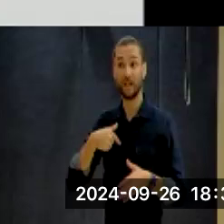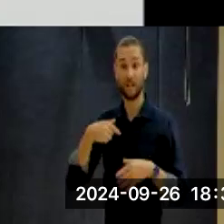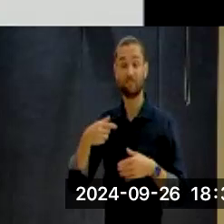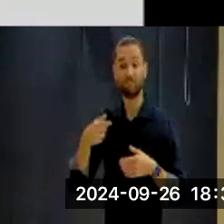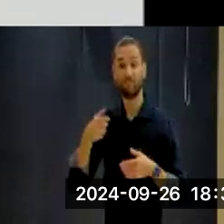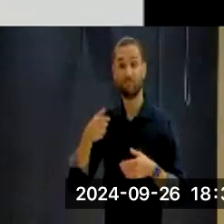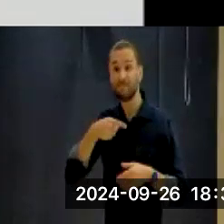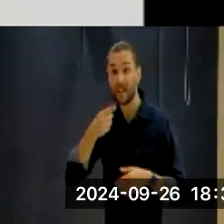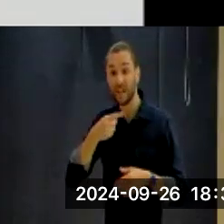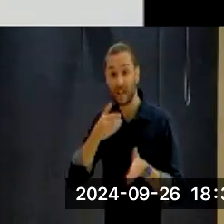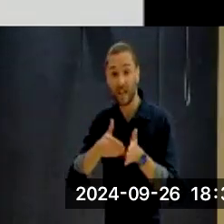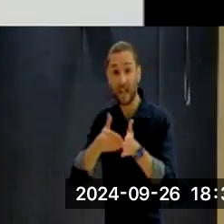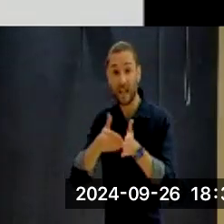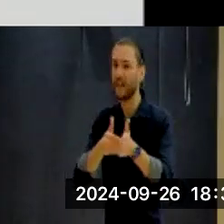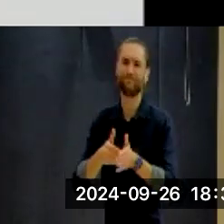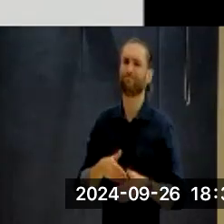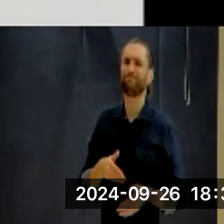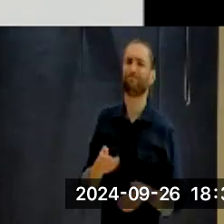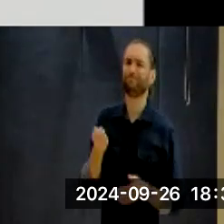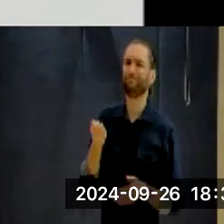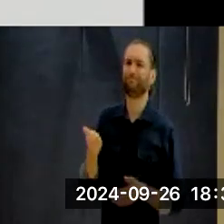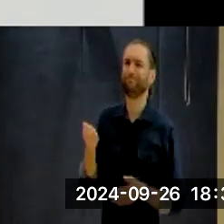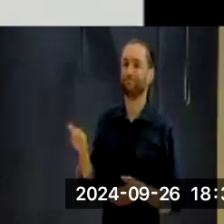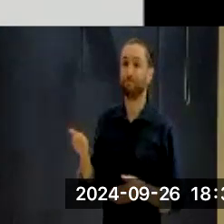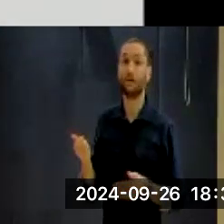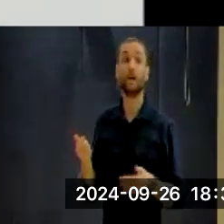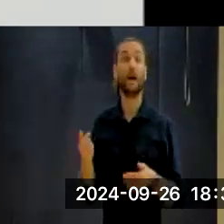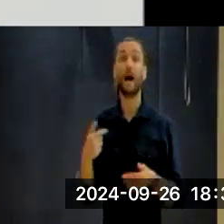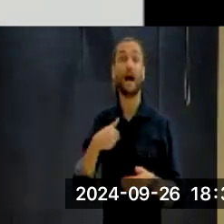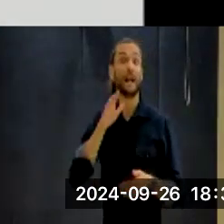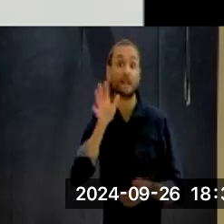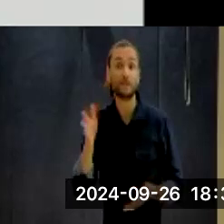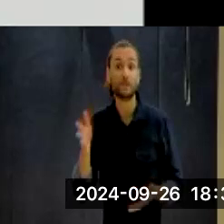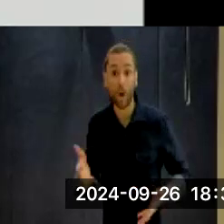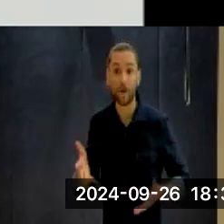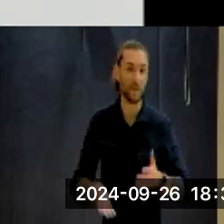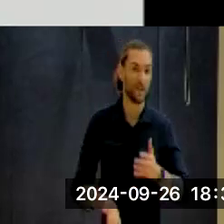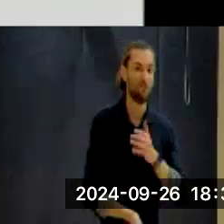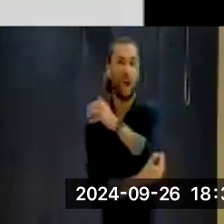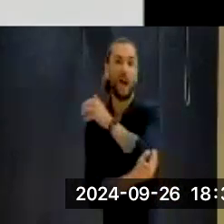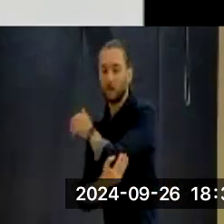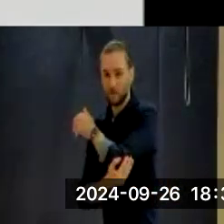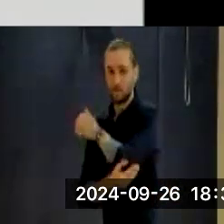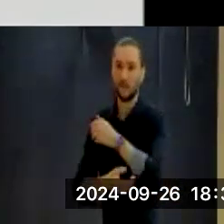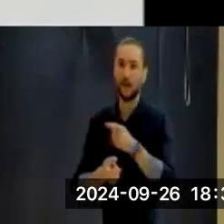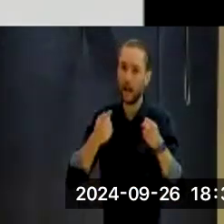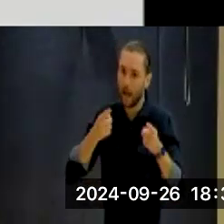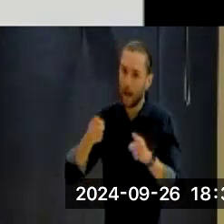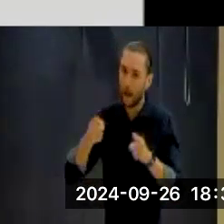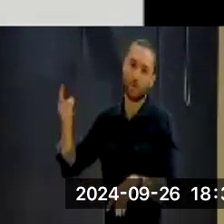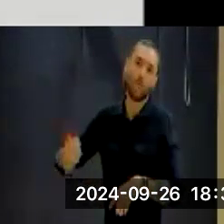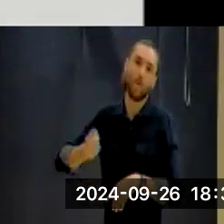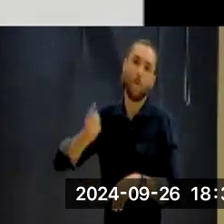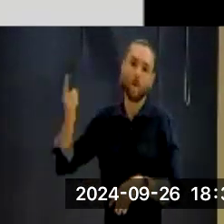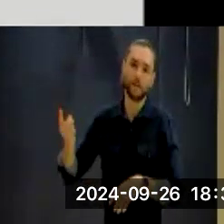I hate being grabbed. It happens all the time. People are bound and determined that they're being